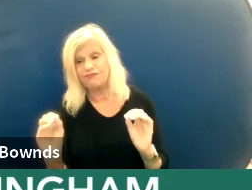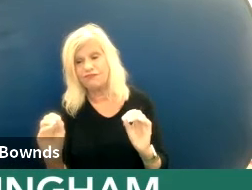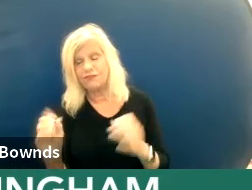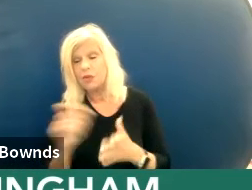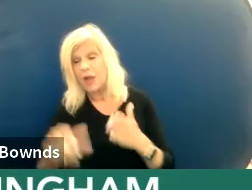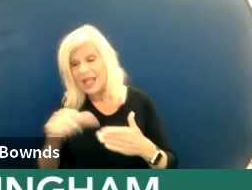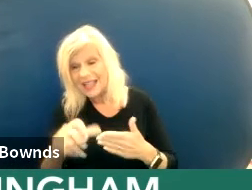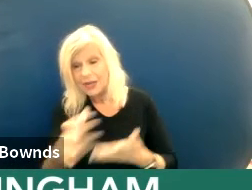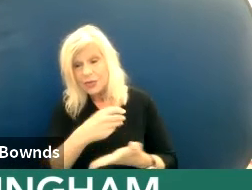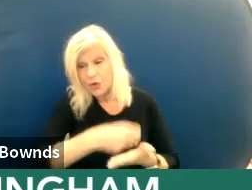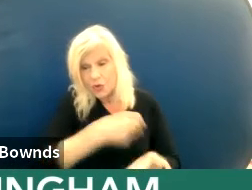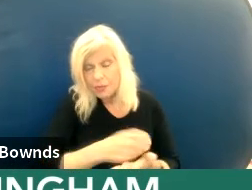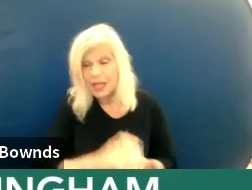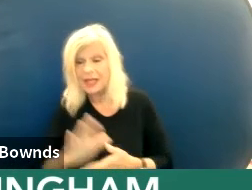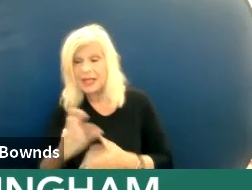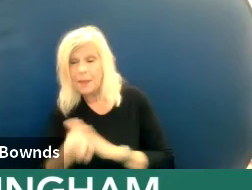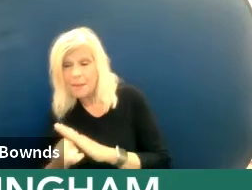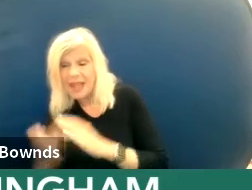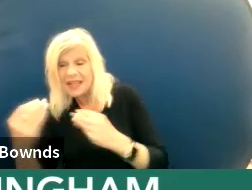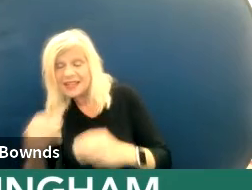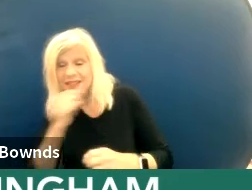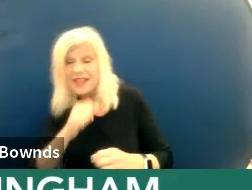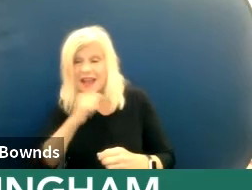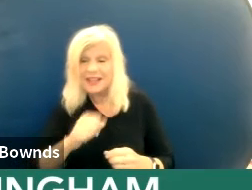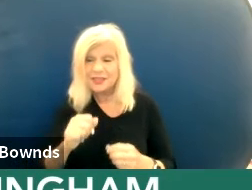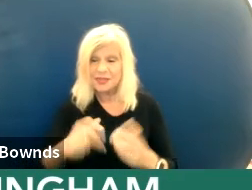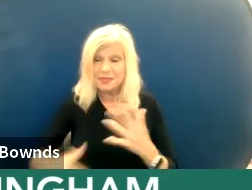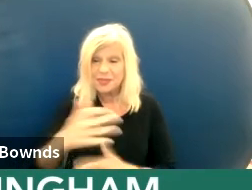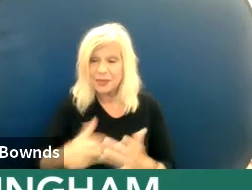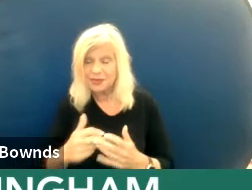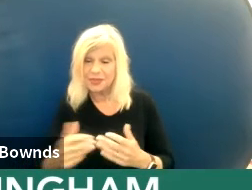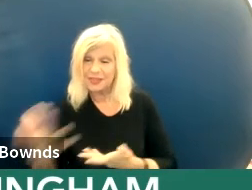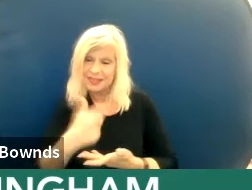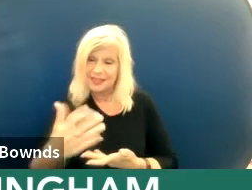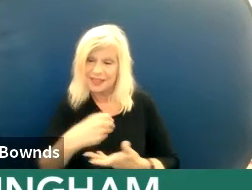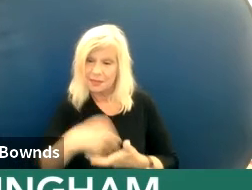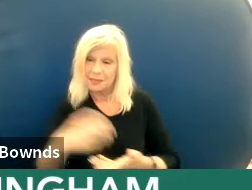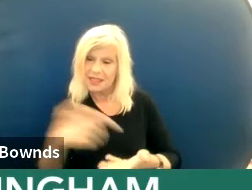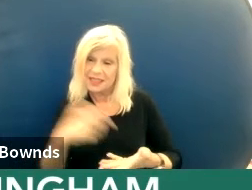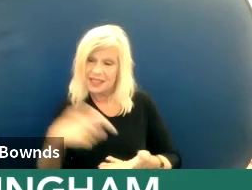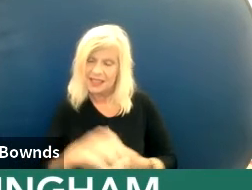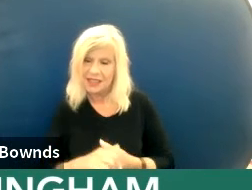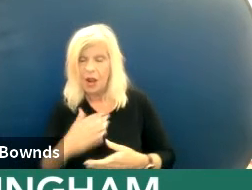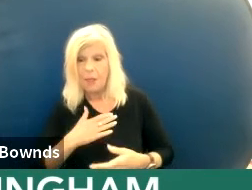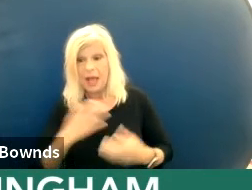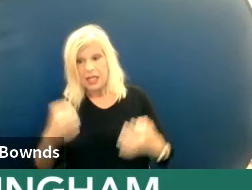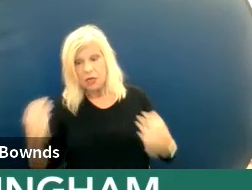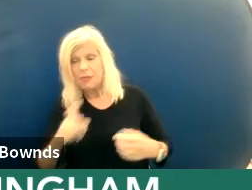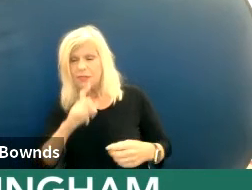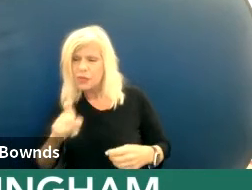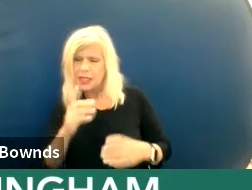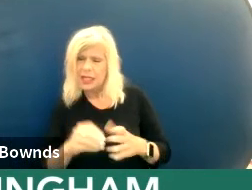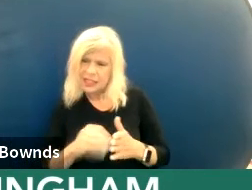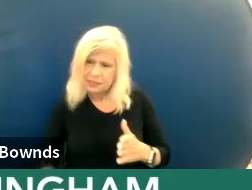to fundraise. We even held bake sales and ice cream socials because my equipment was more expensive and my events often required